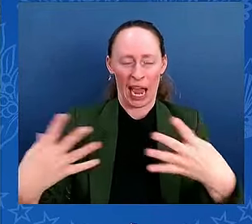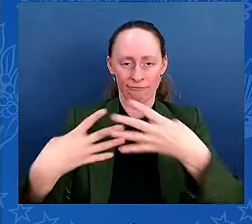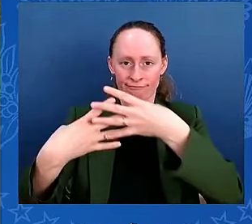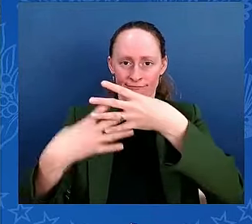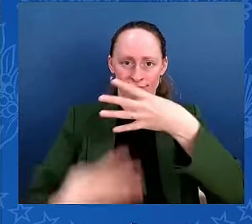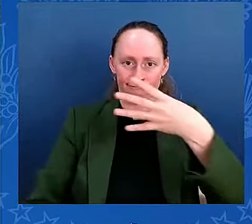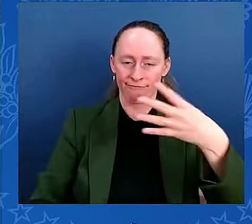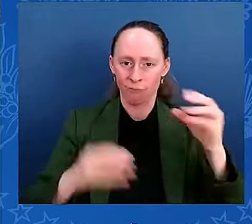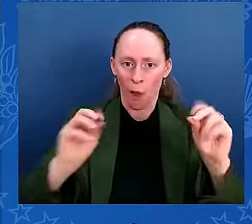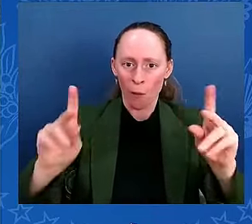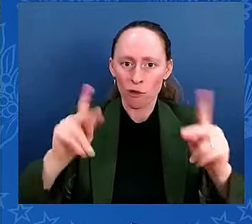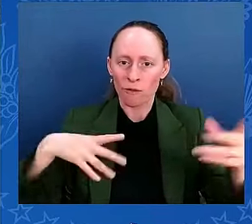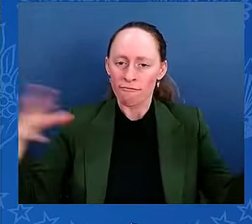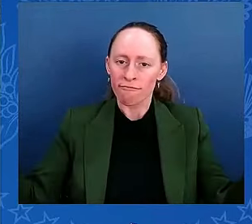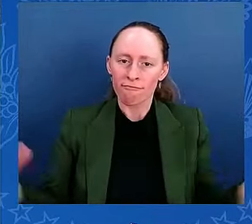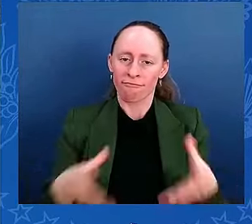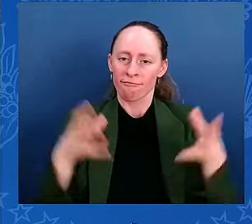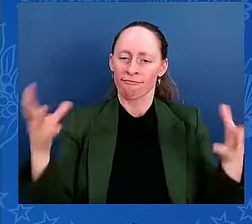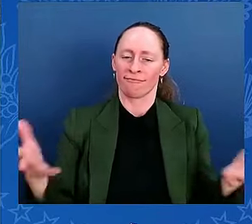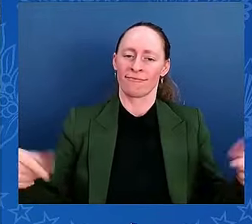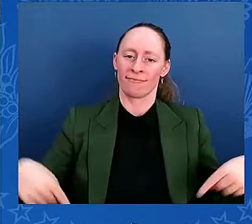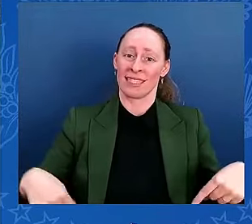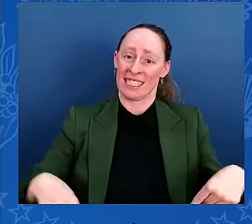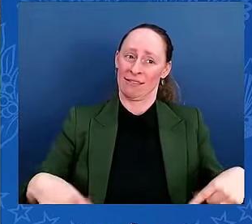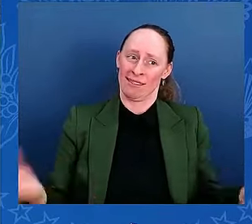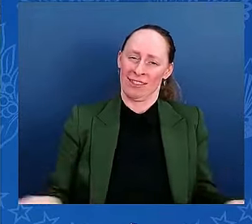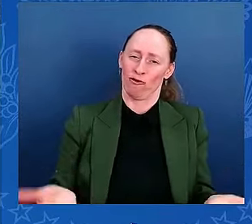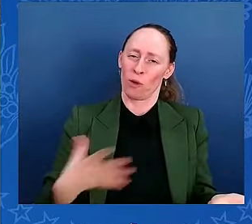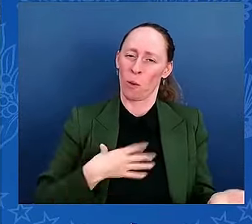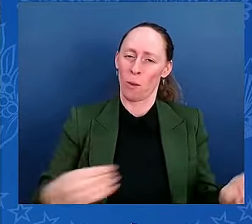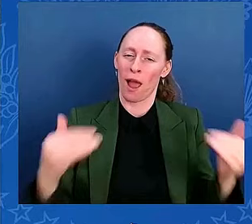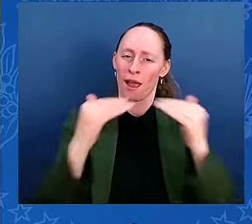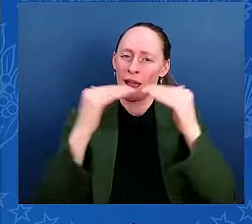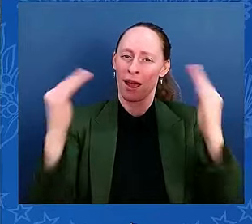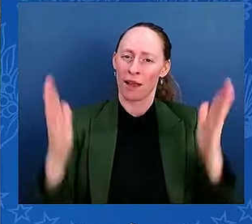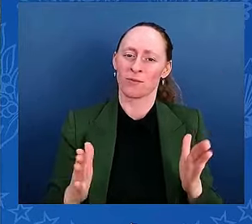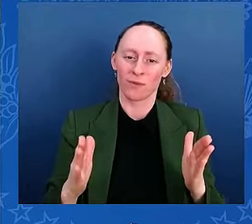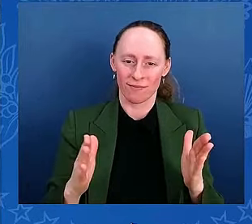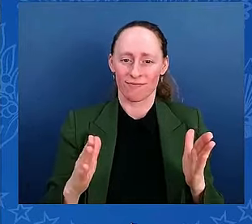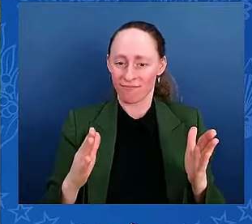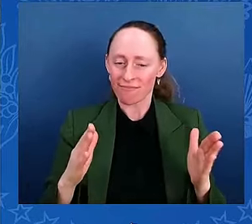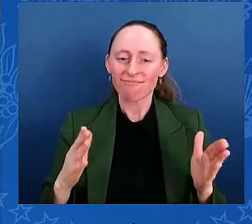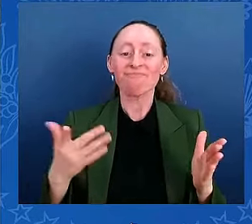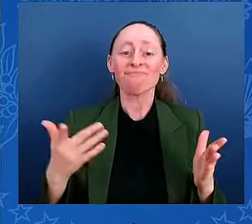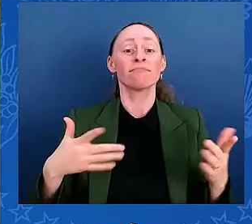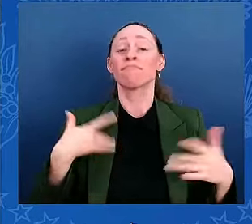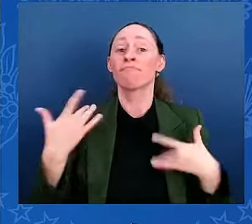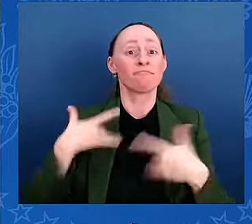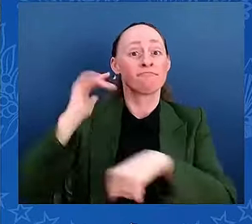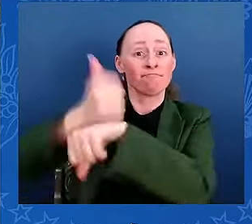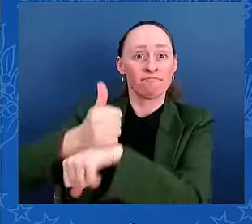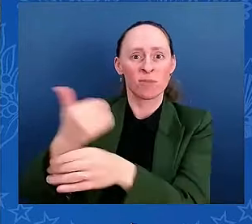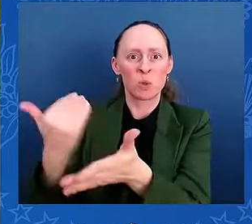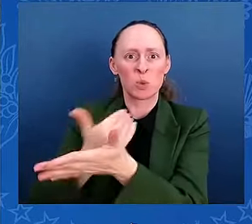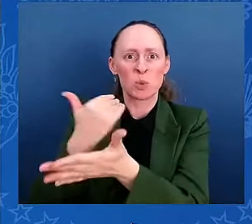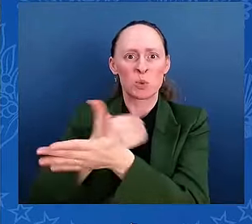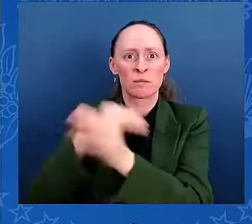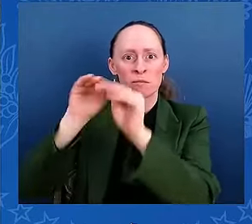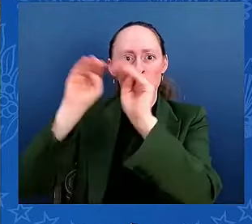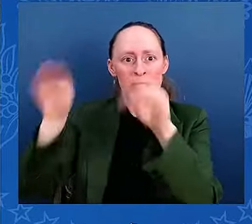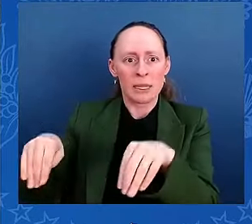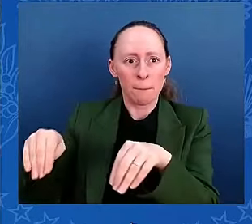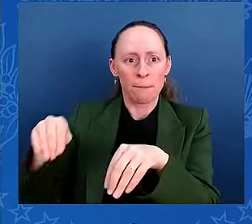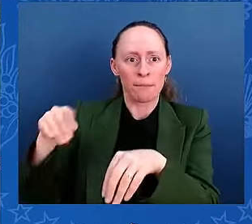by creating new educational experiences that allow more Americans to immerse themselves in this